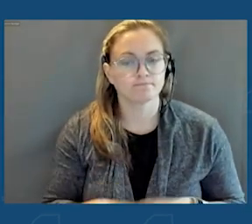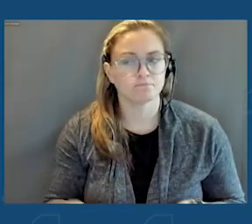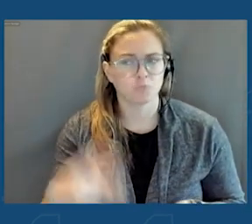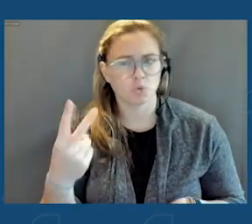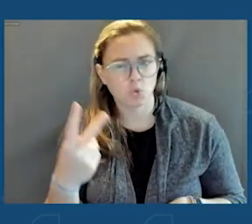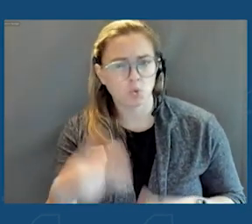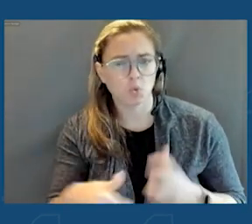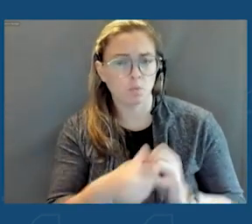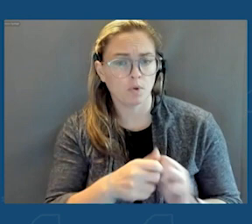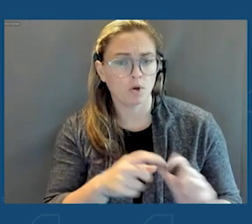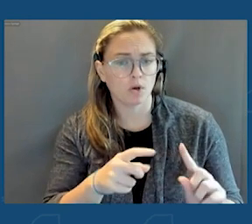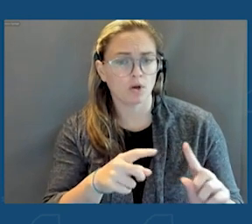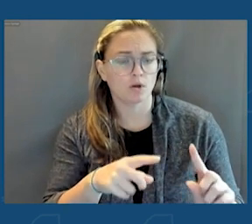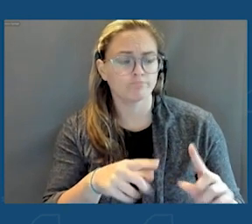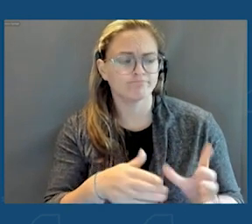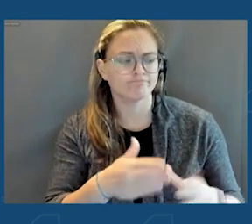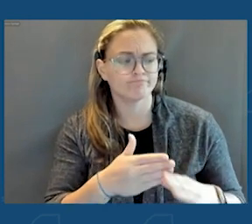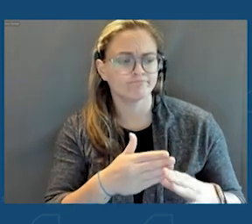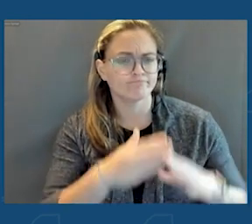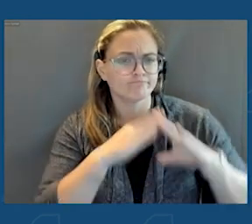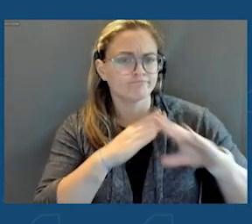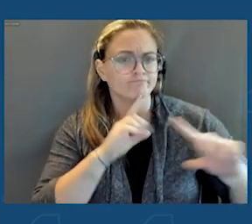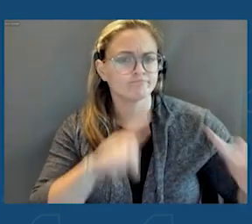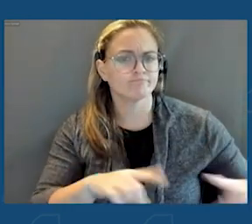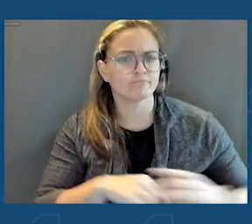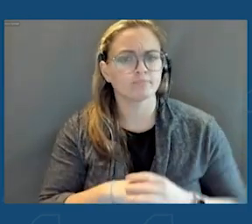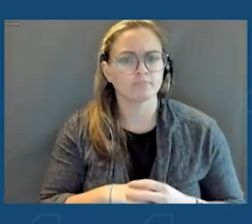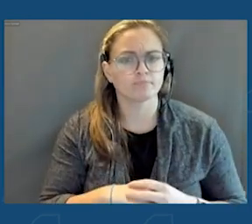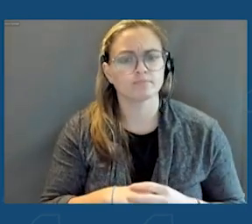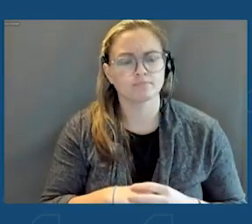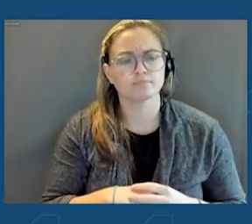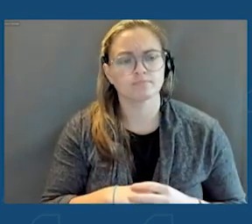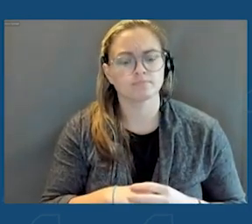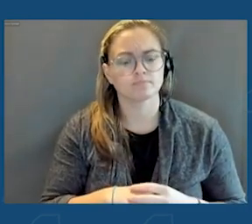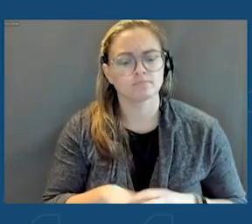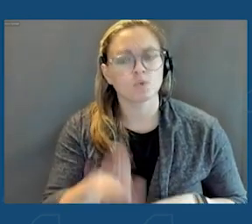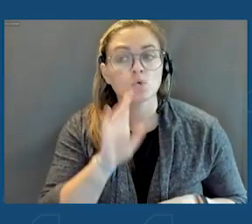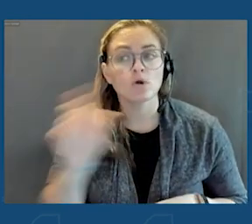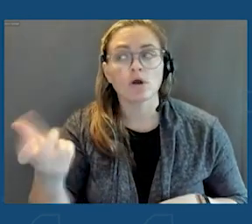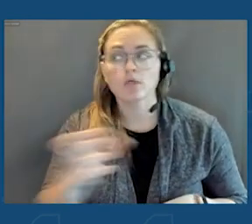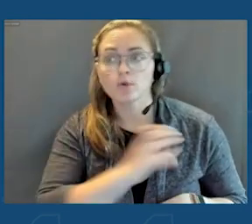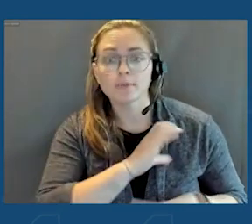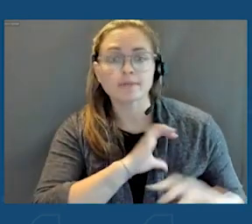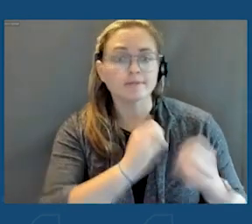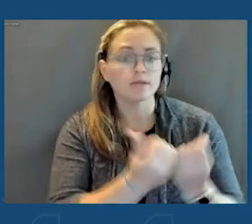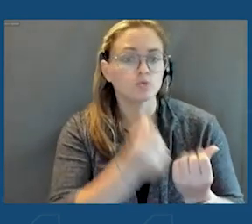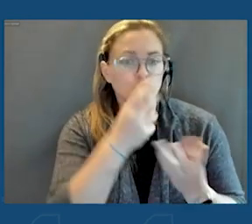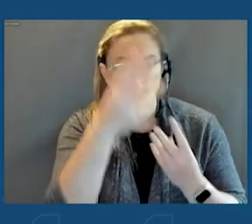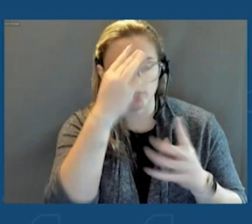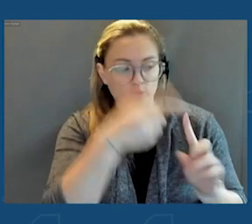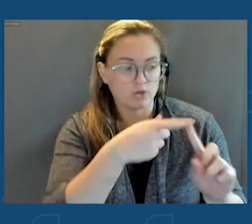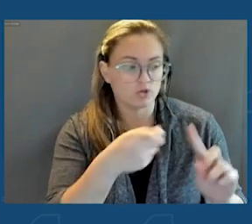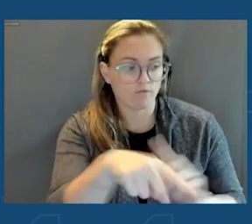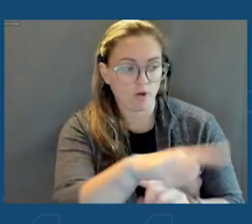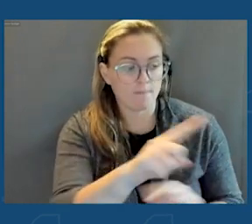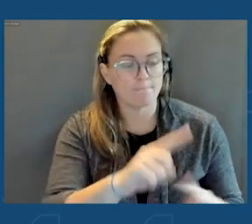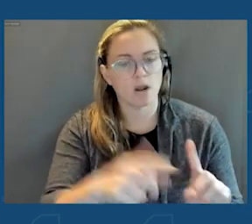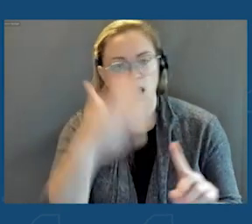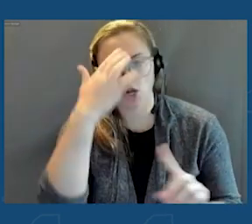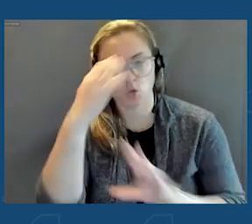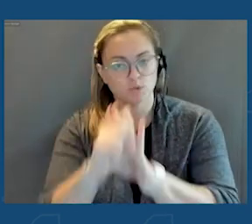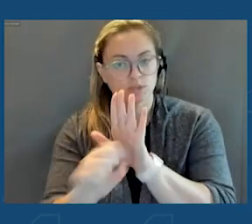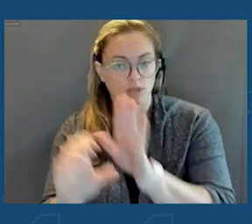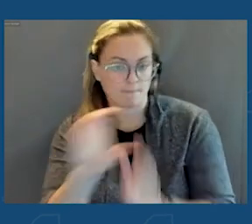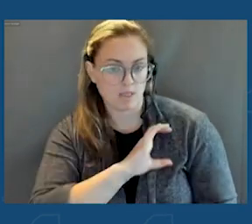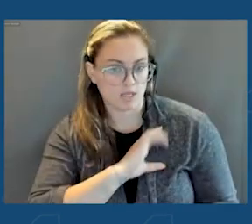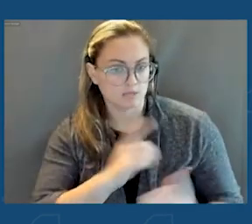order of protection. You can extrapolate that from all the other policing agencies. We don't have the data directly, but I know what the state police did,